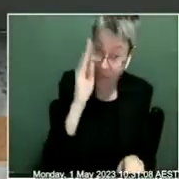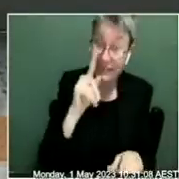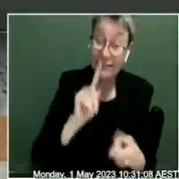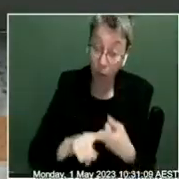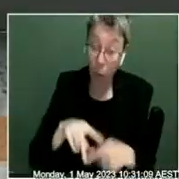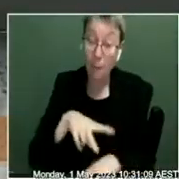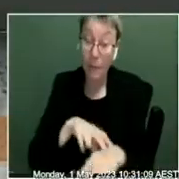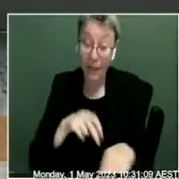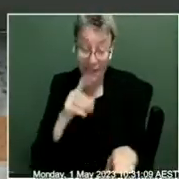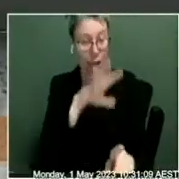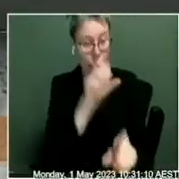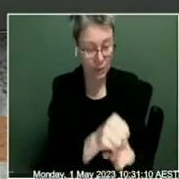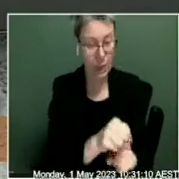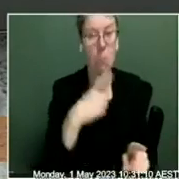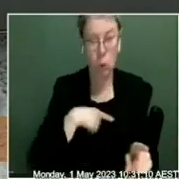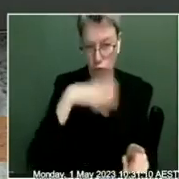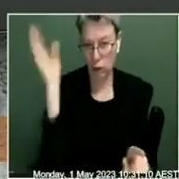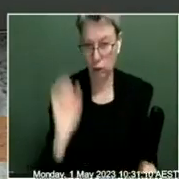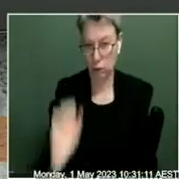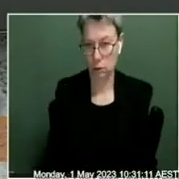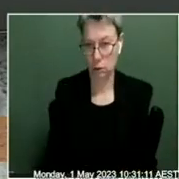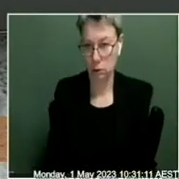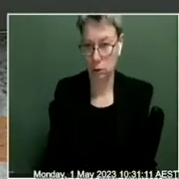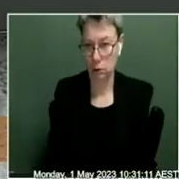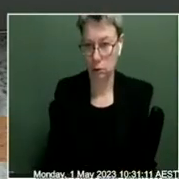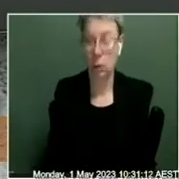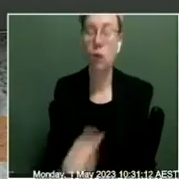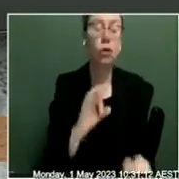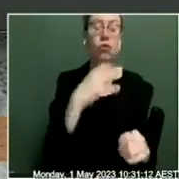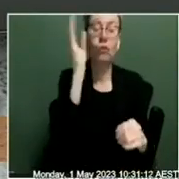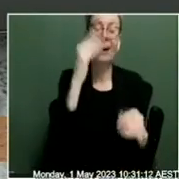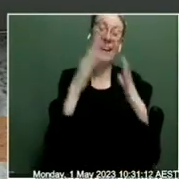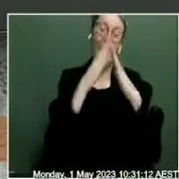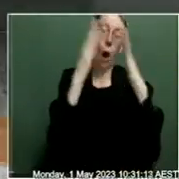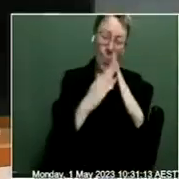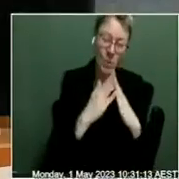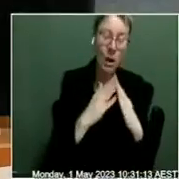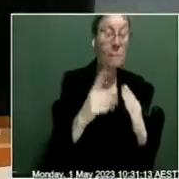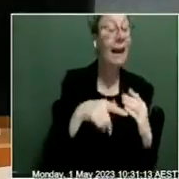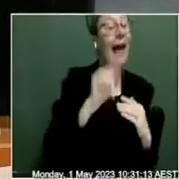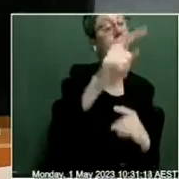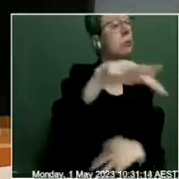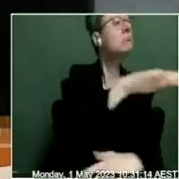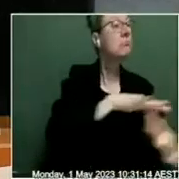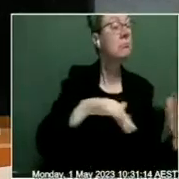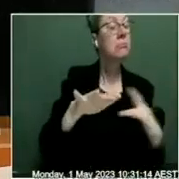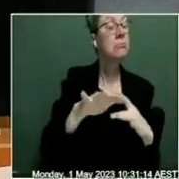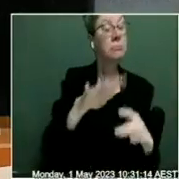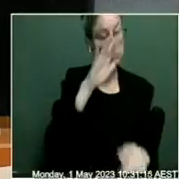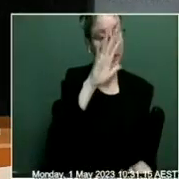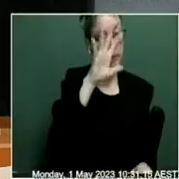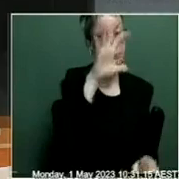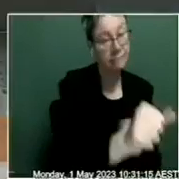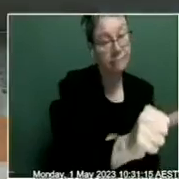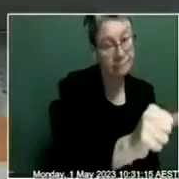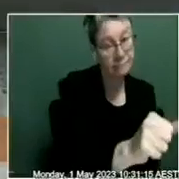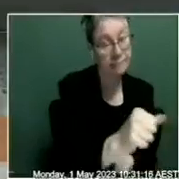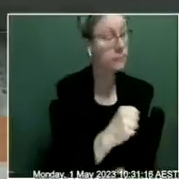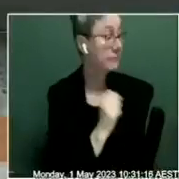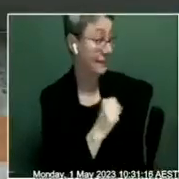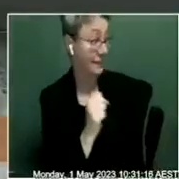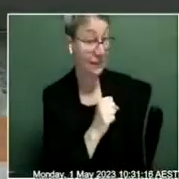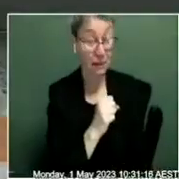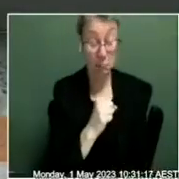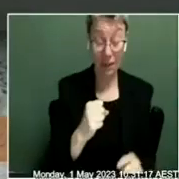and this is at a time when the state accepts that this is the wrong thing to do. Yes. In fact,